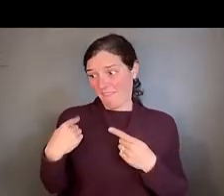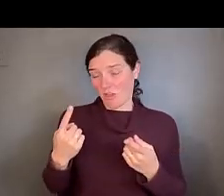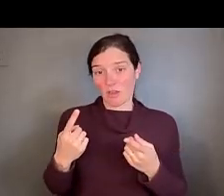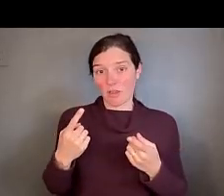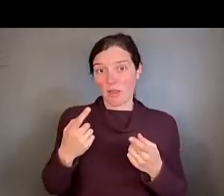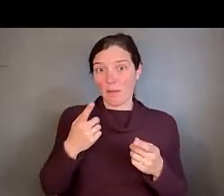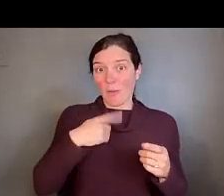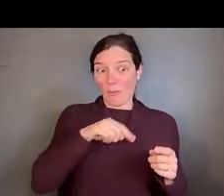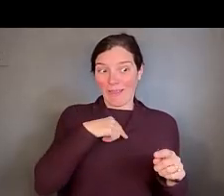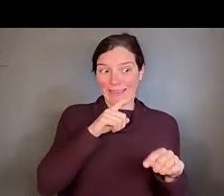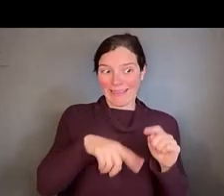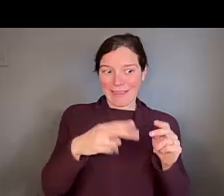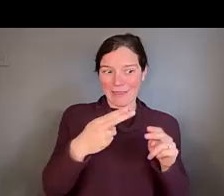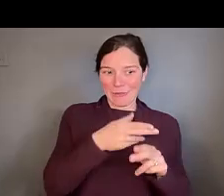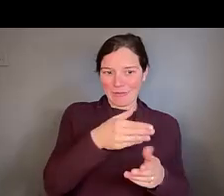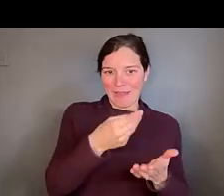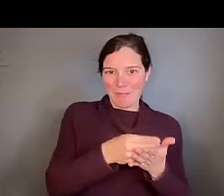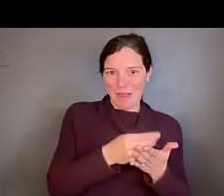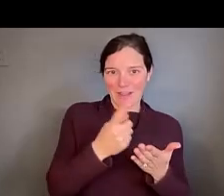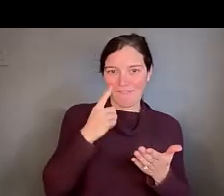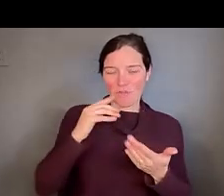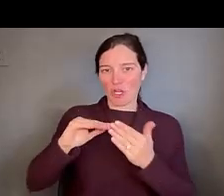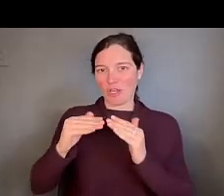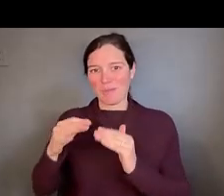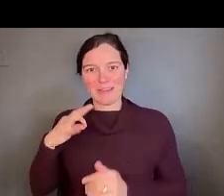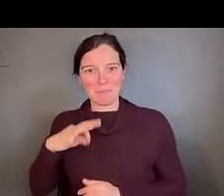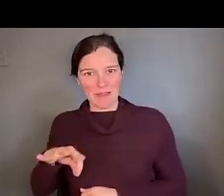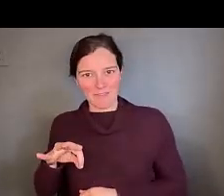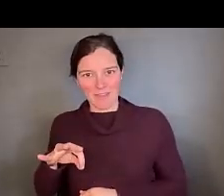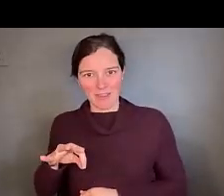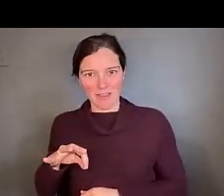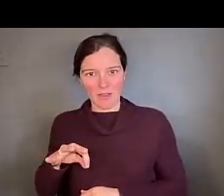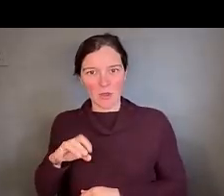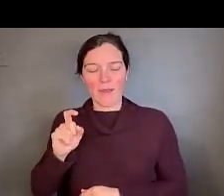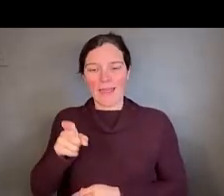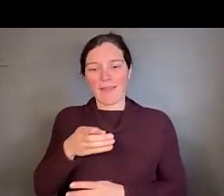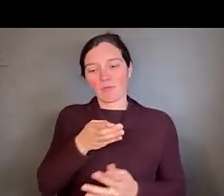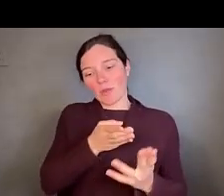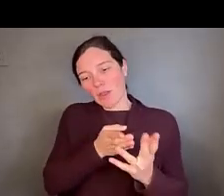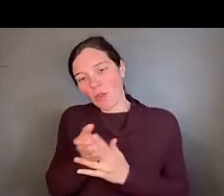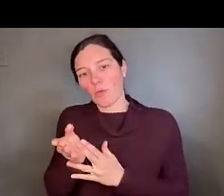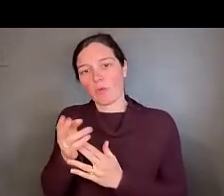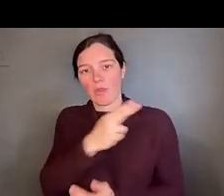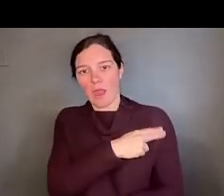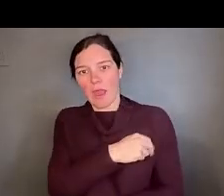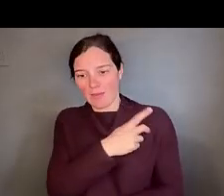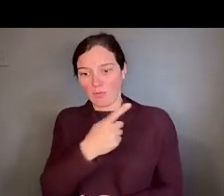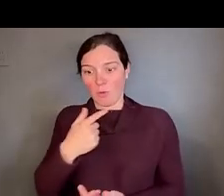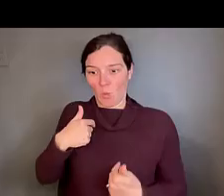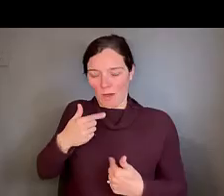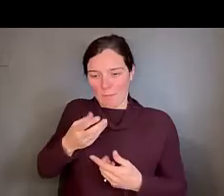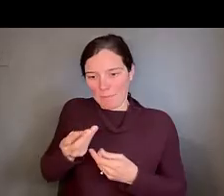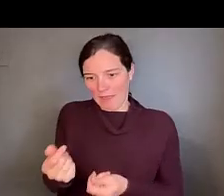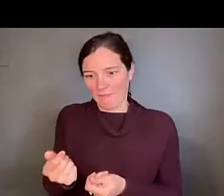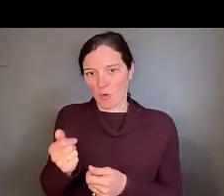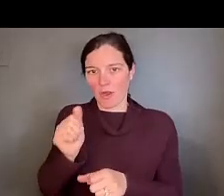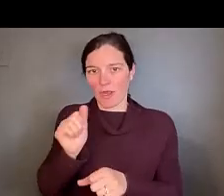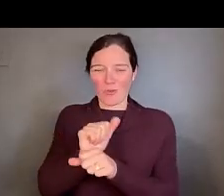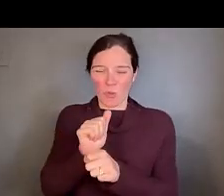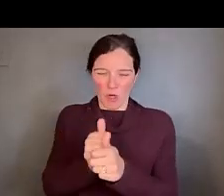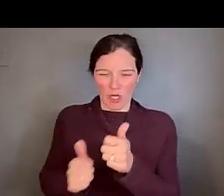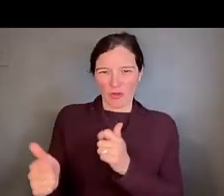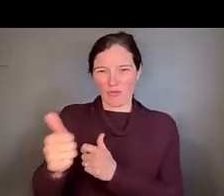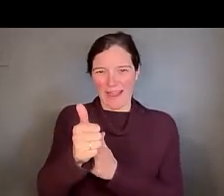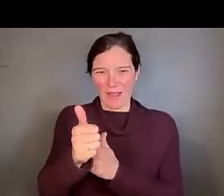those dollars to count towards our community benefit. The only way we can is we have to siphon it through our hospital. We pay for it. It's a workaround.